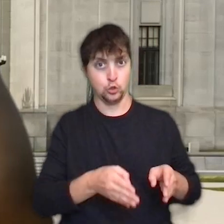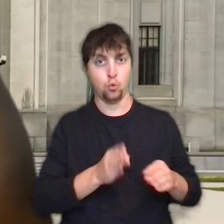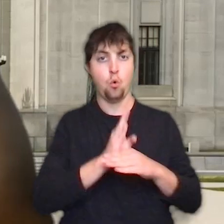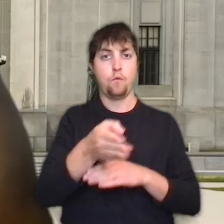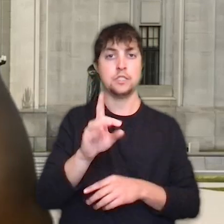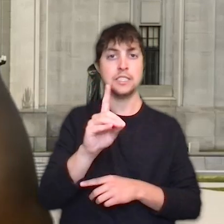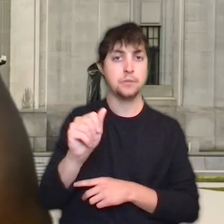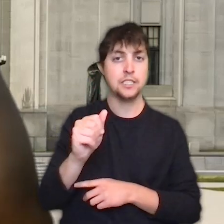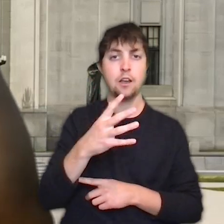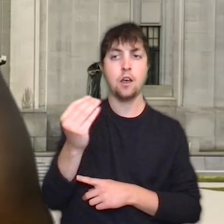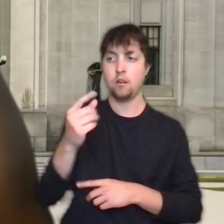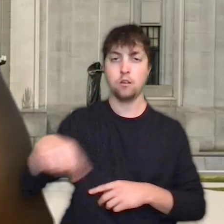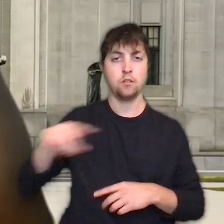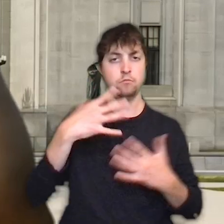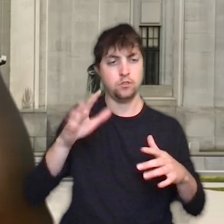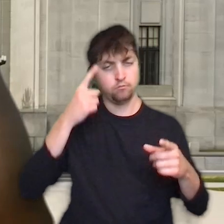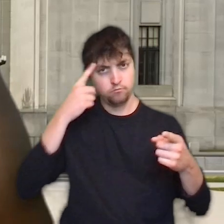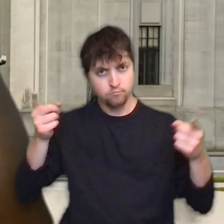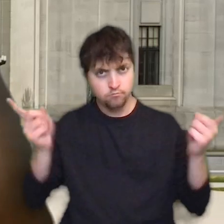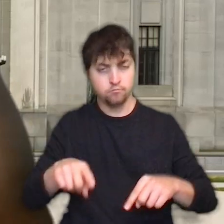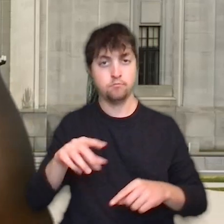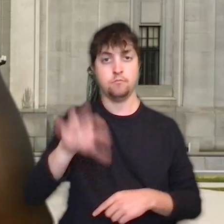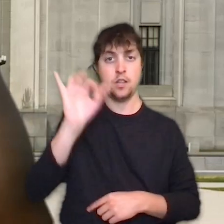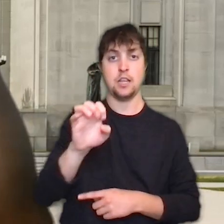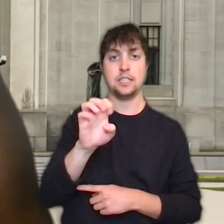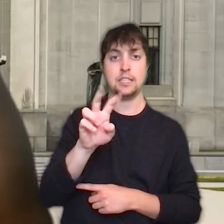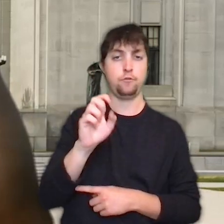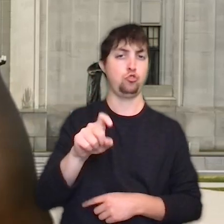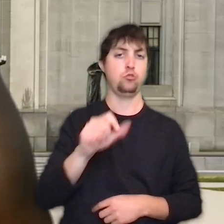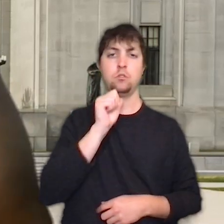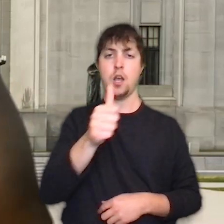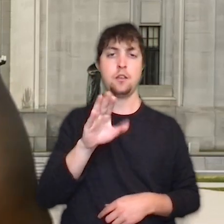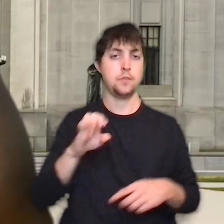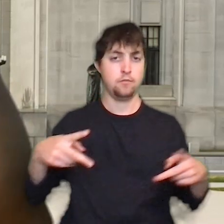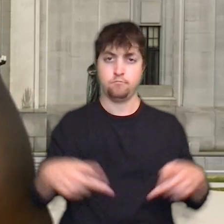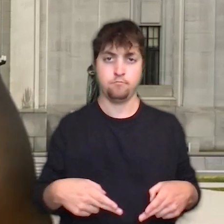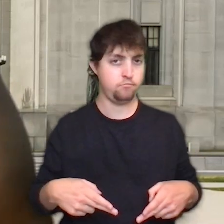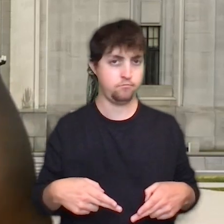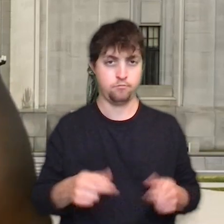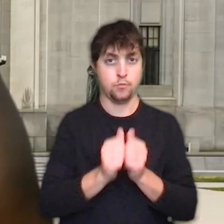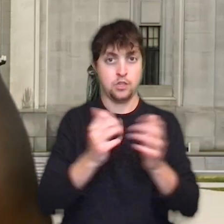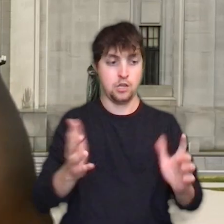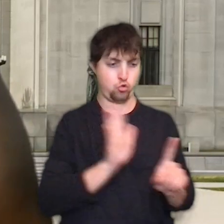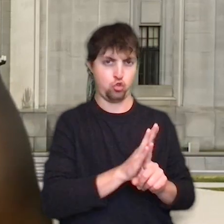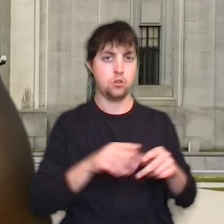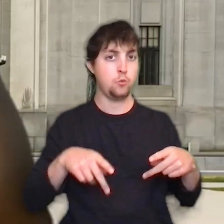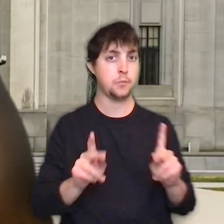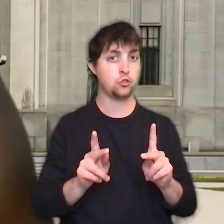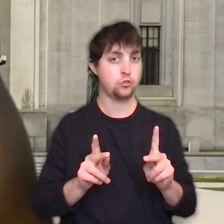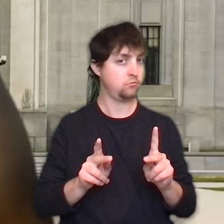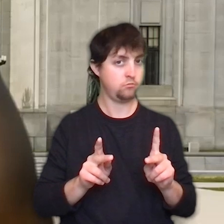over disability and unanimously found that Eve could not be sterilized without